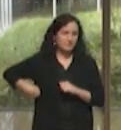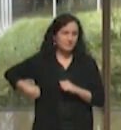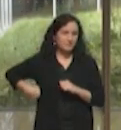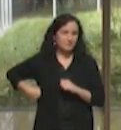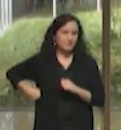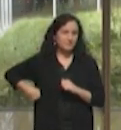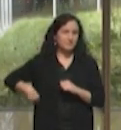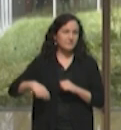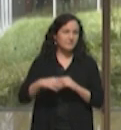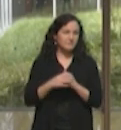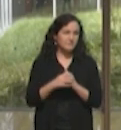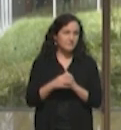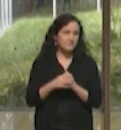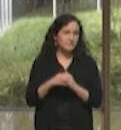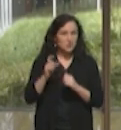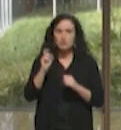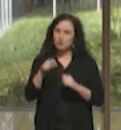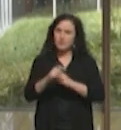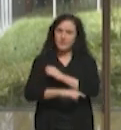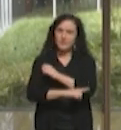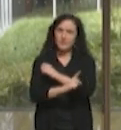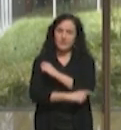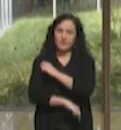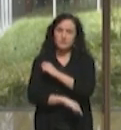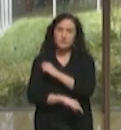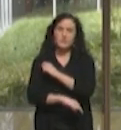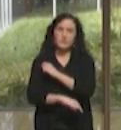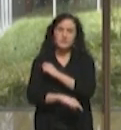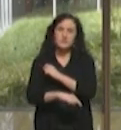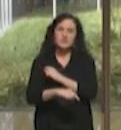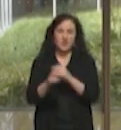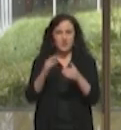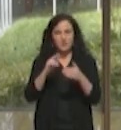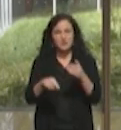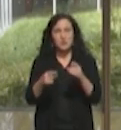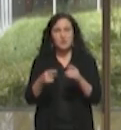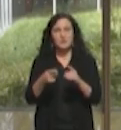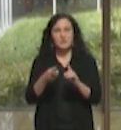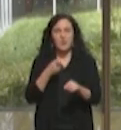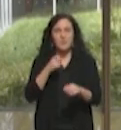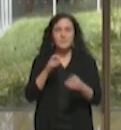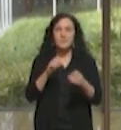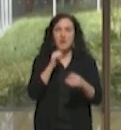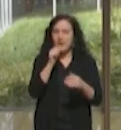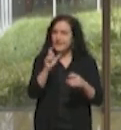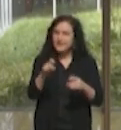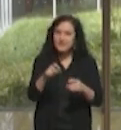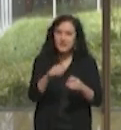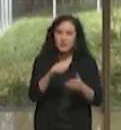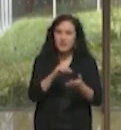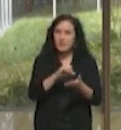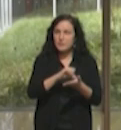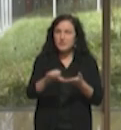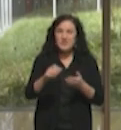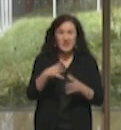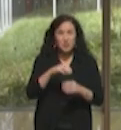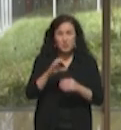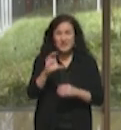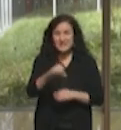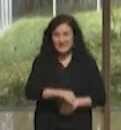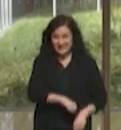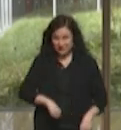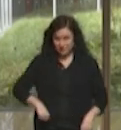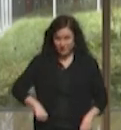Also, there should be consequences that result from unnecessary procedures, including C-sections,